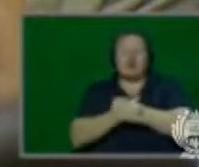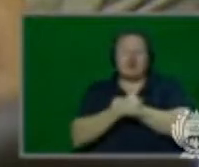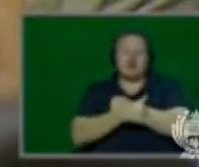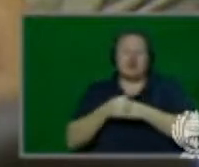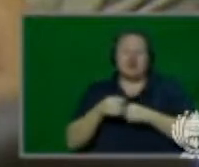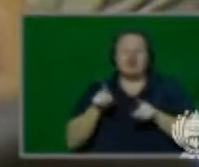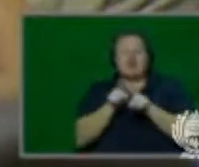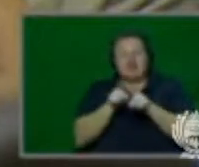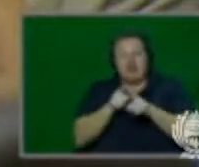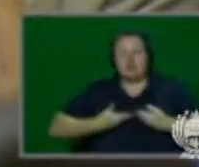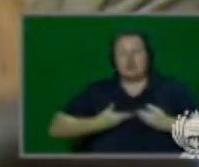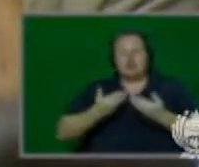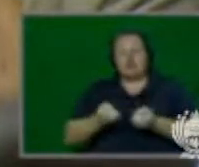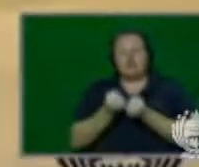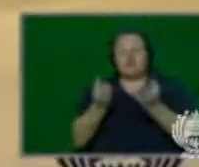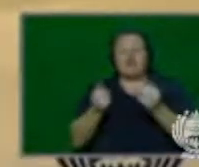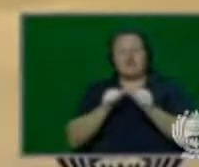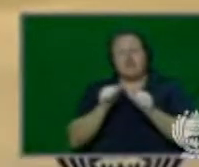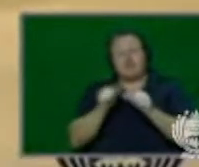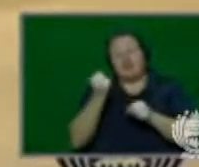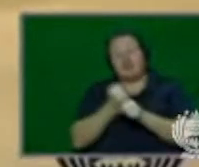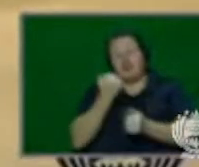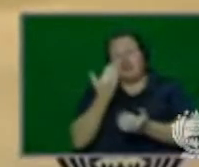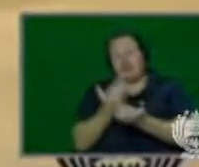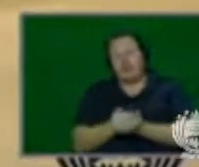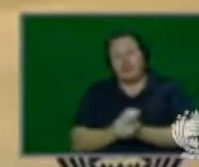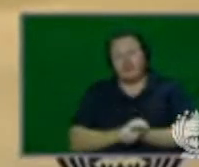budget reflects that understanding.